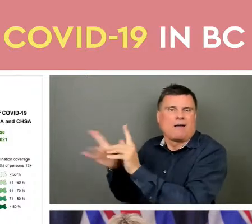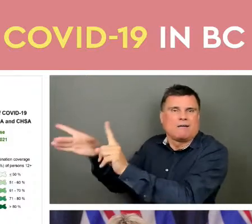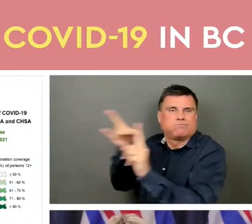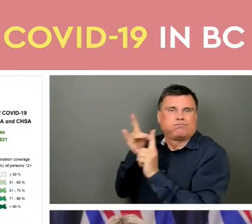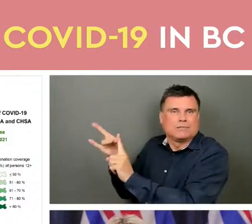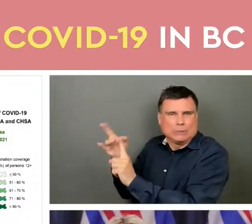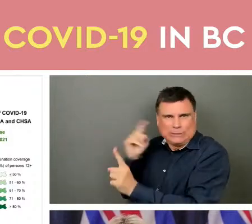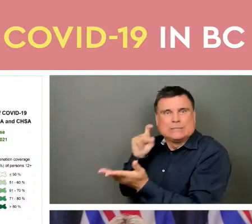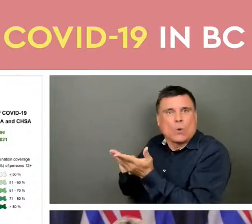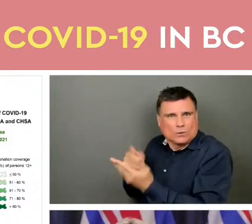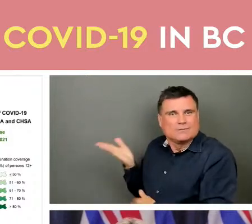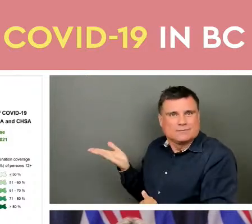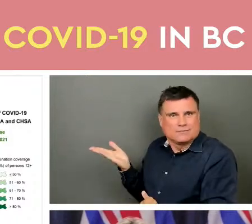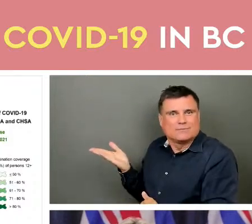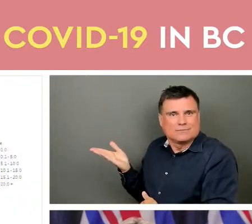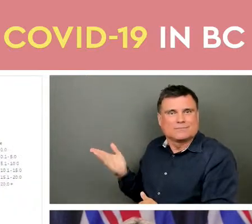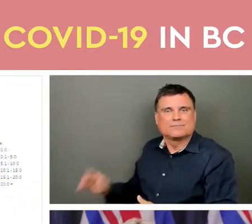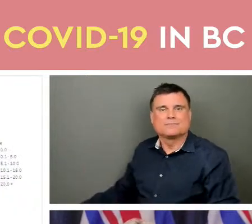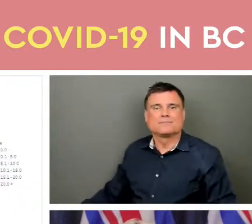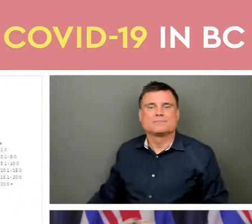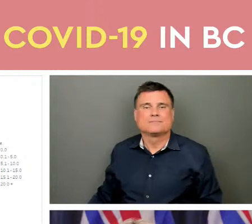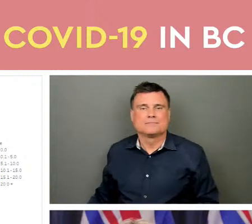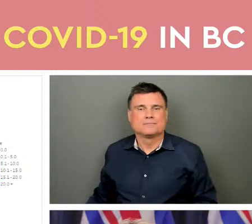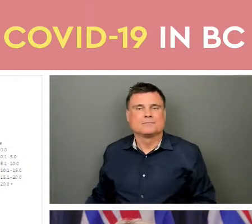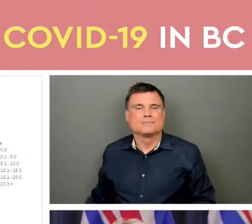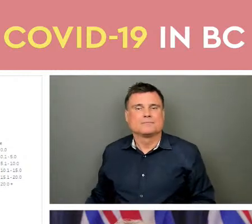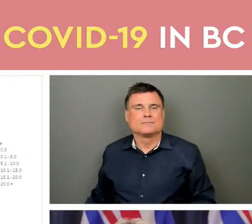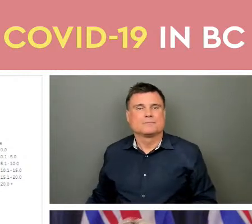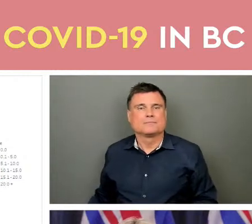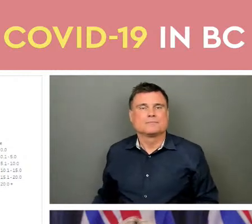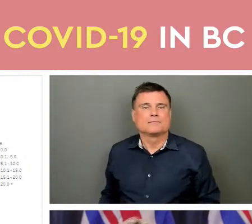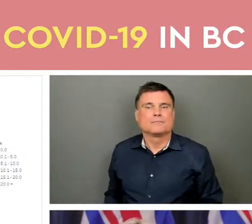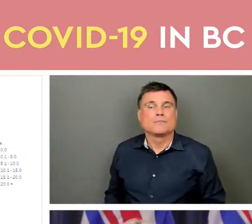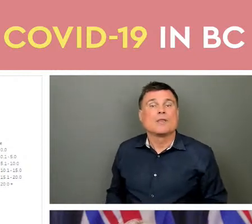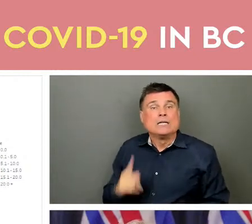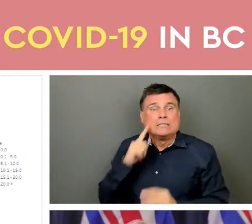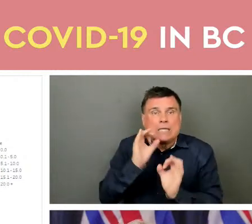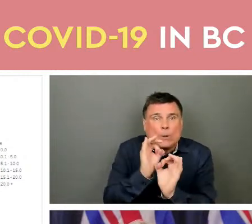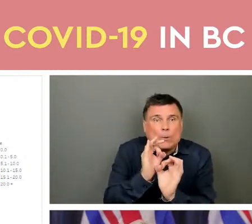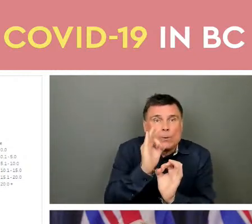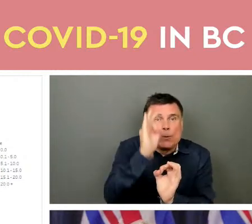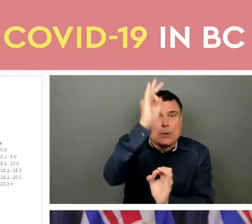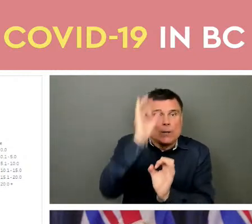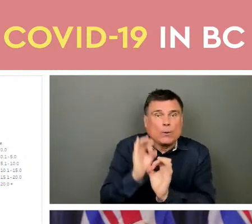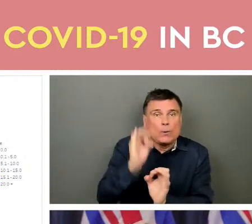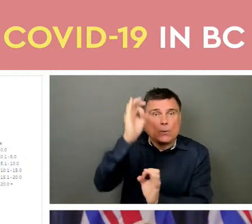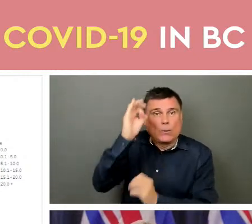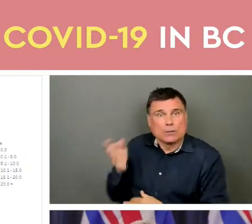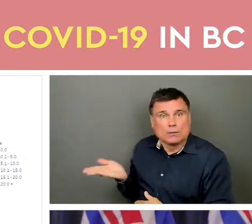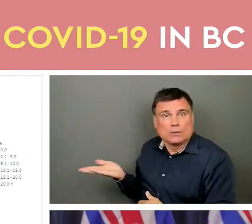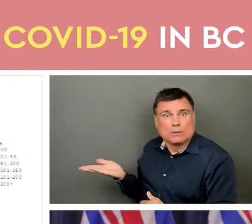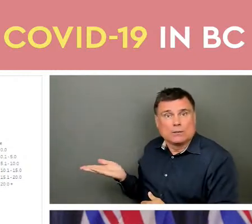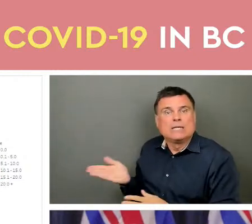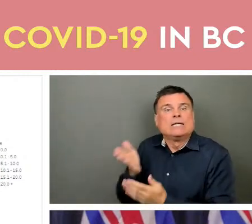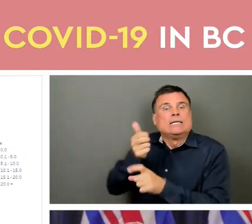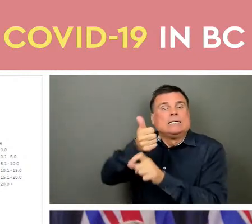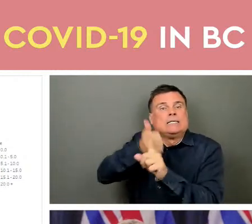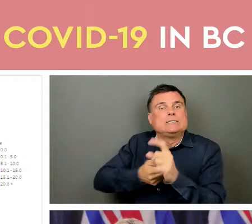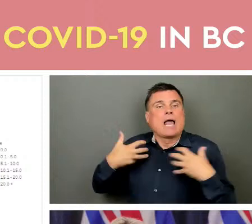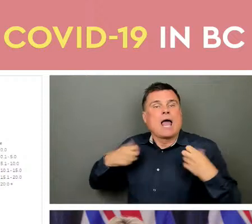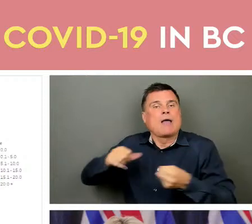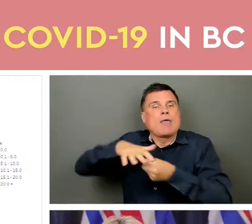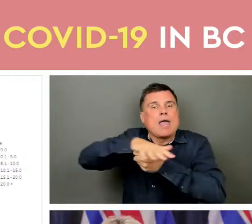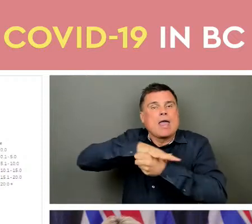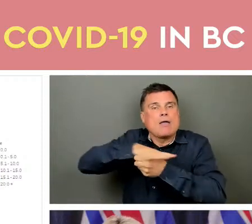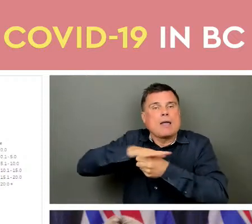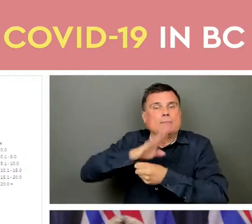of the data that we look at on a regular basis are these dot plots by local health area. And the good news